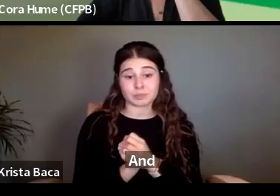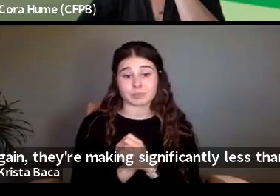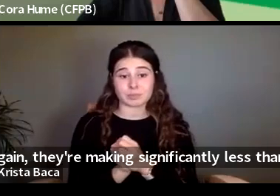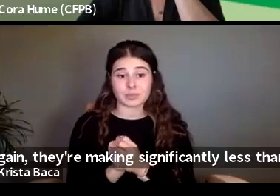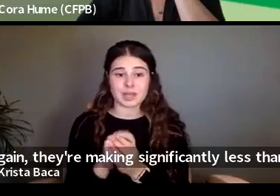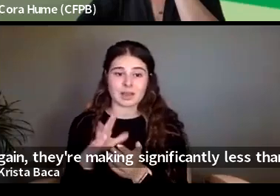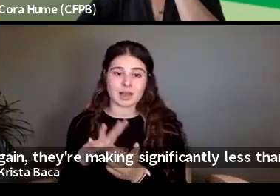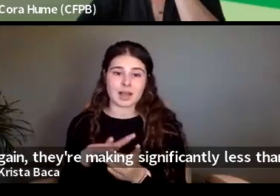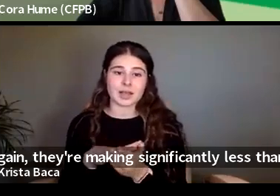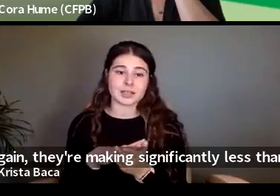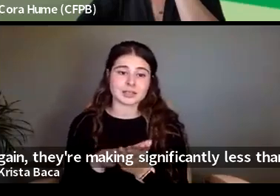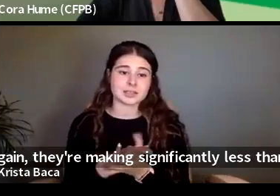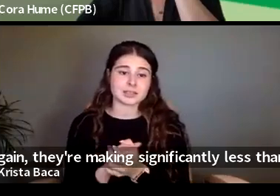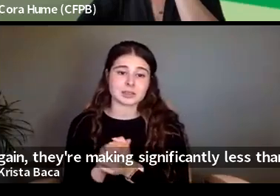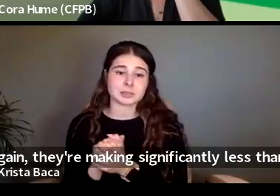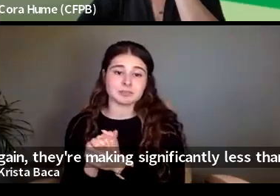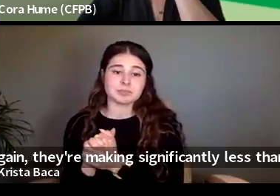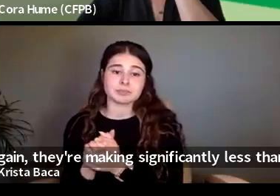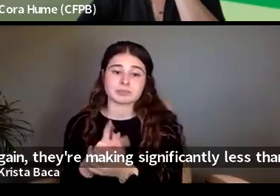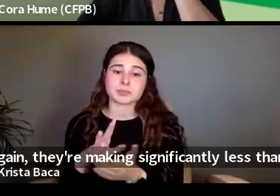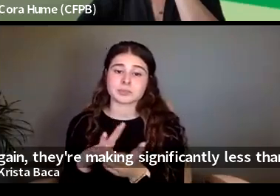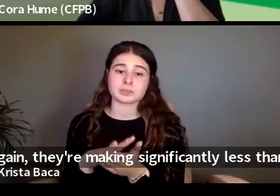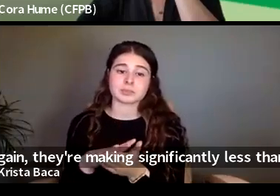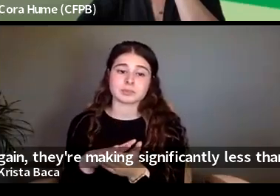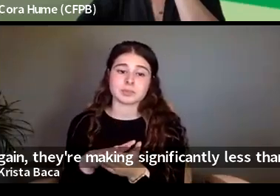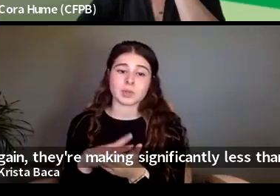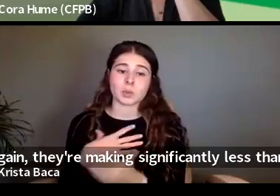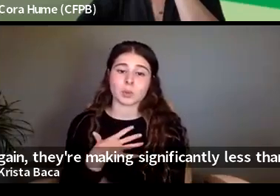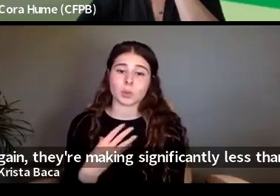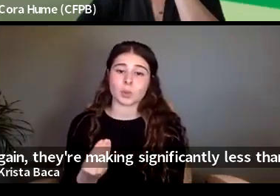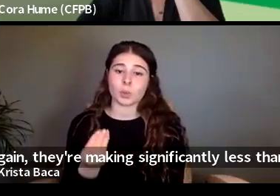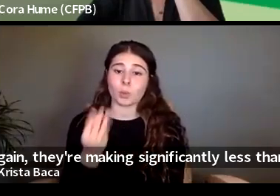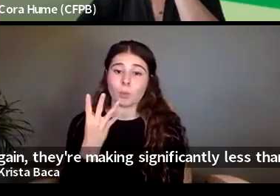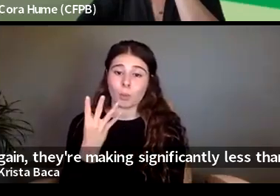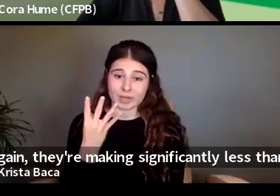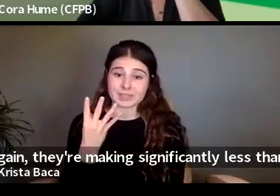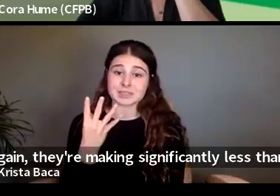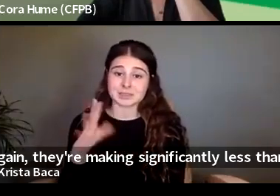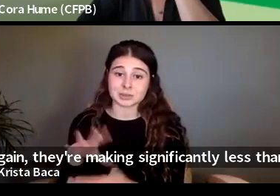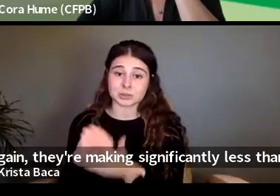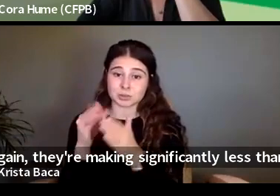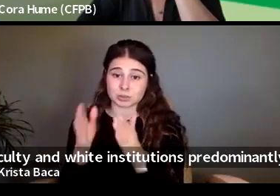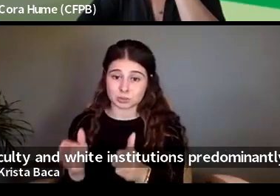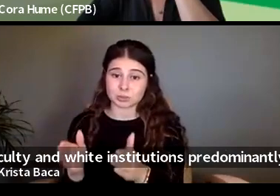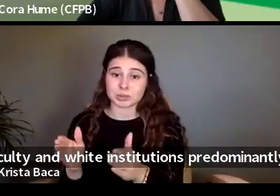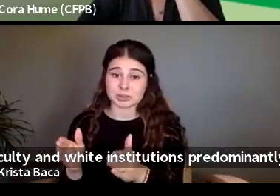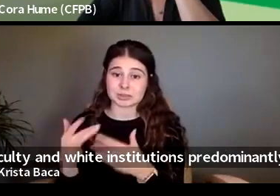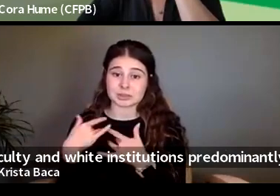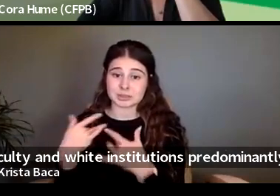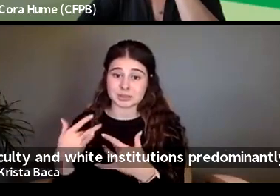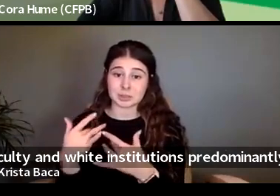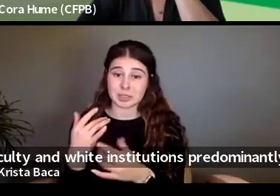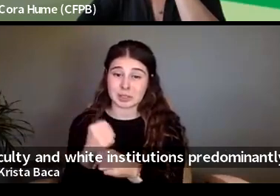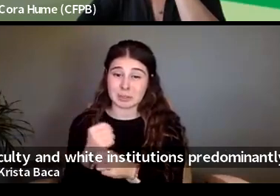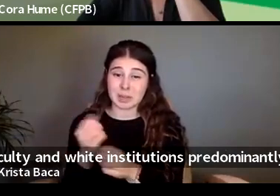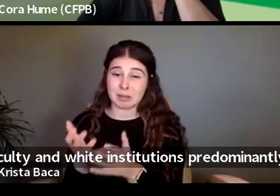white institutions, predominantly white institutions. And so again, I would just encourage the counselors to reach